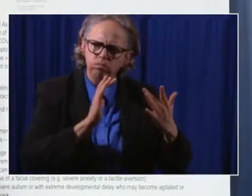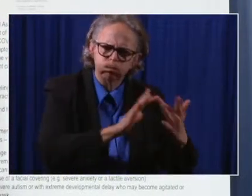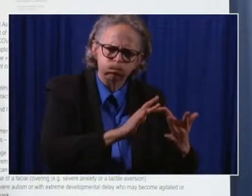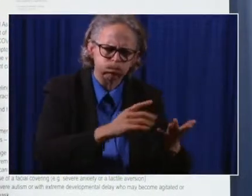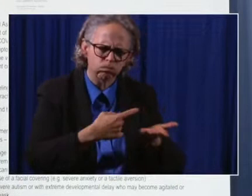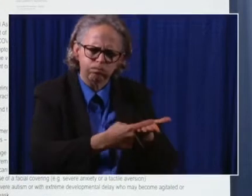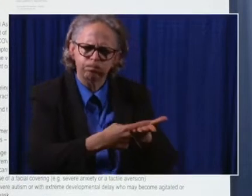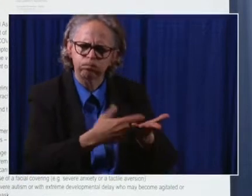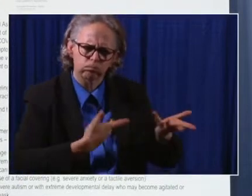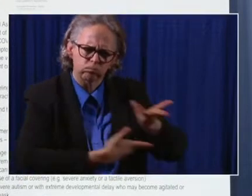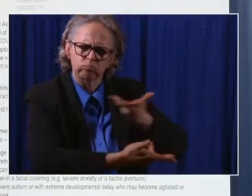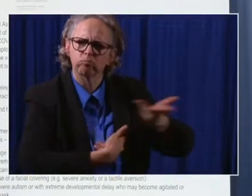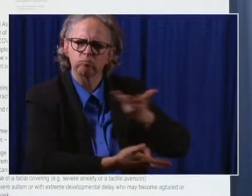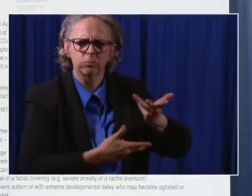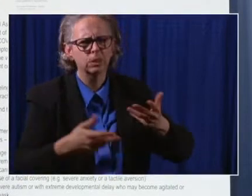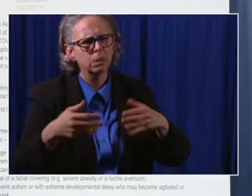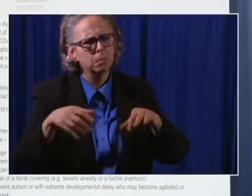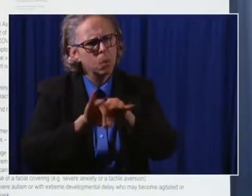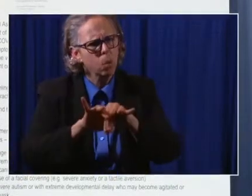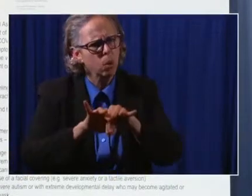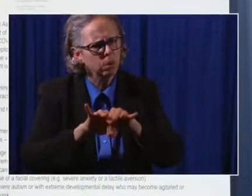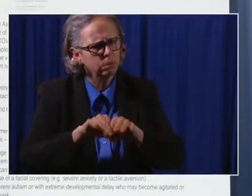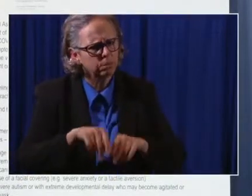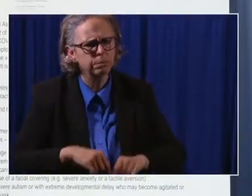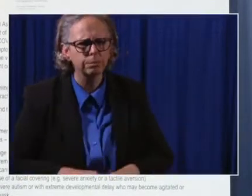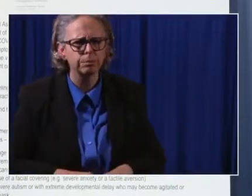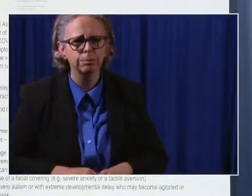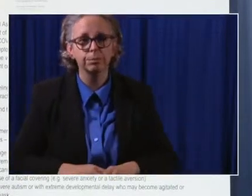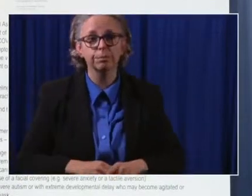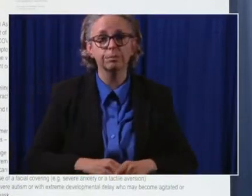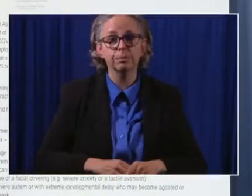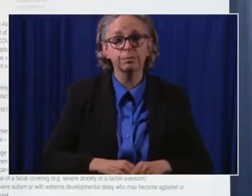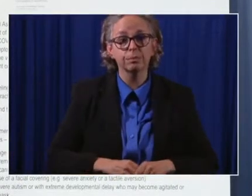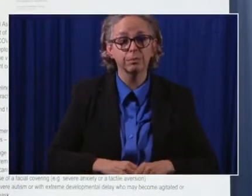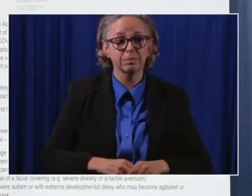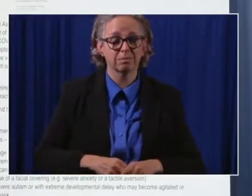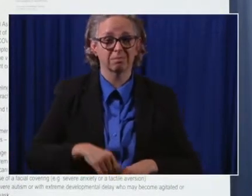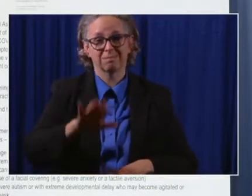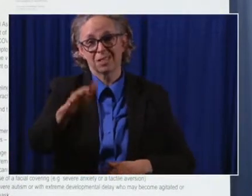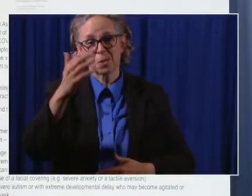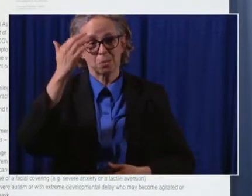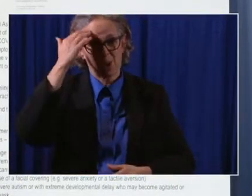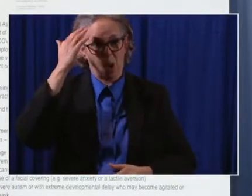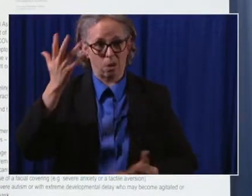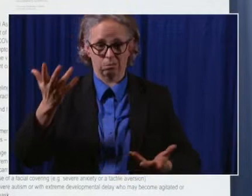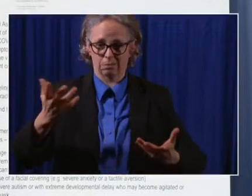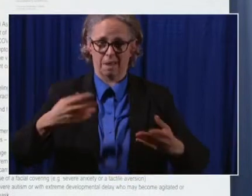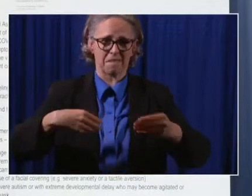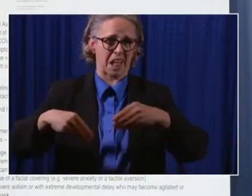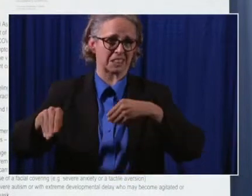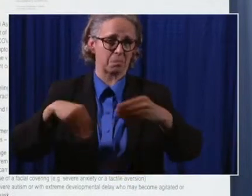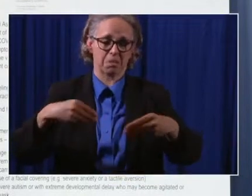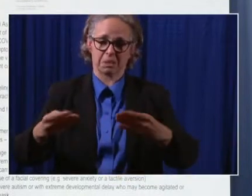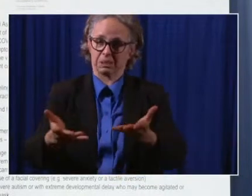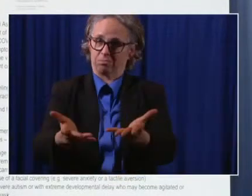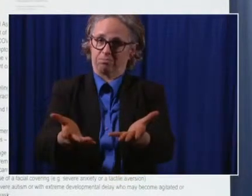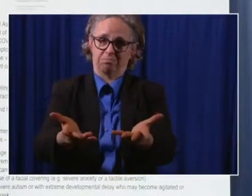things. But again, great leeway here. You may have some people who, for any